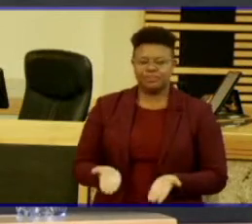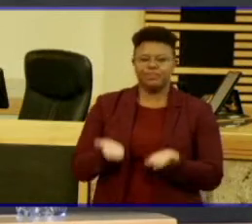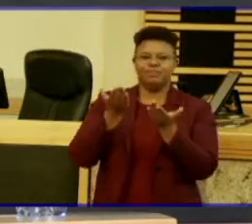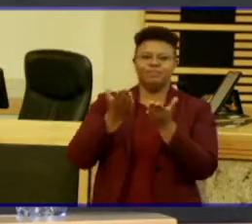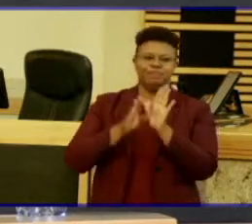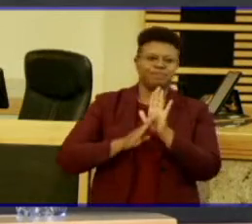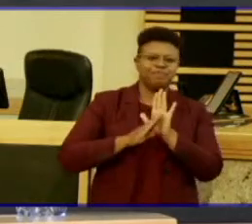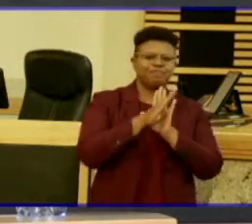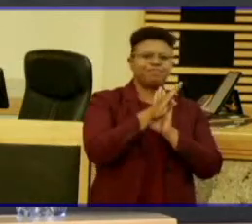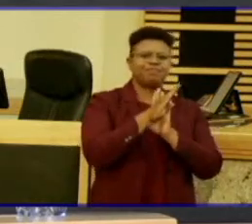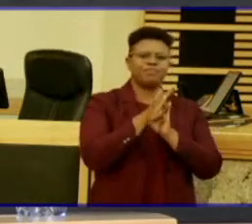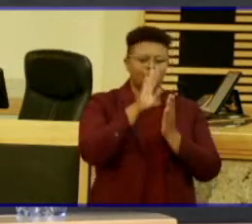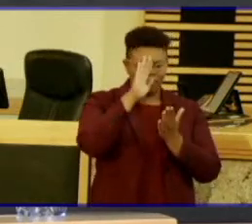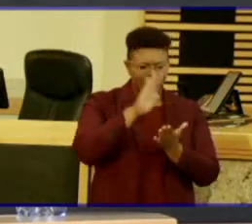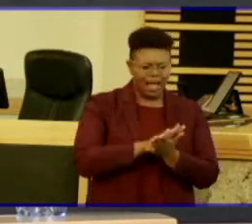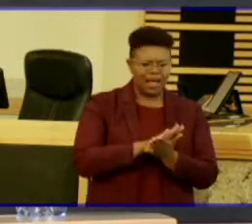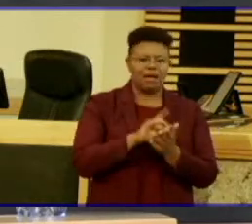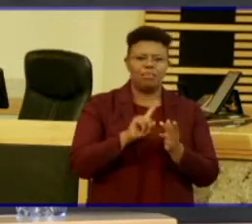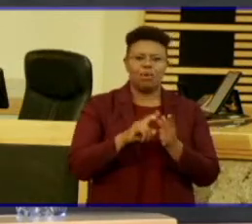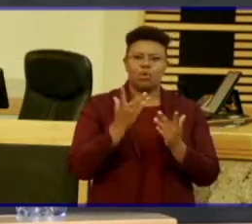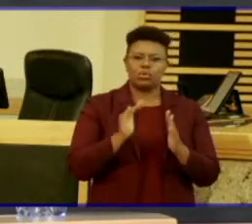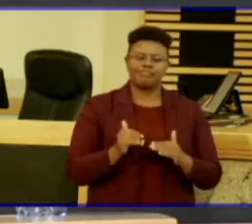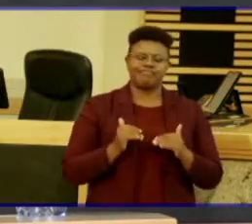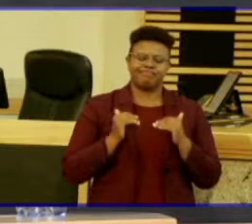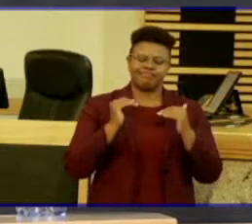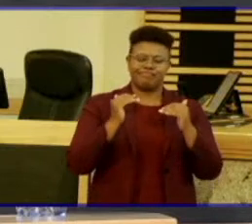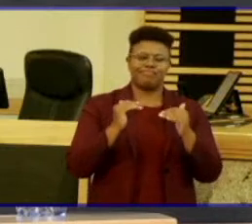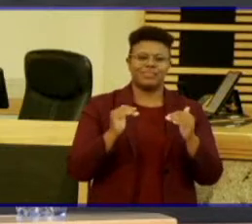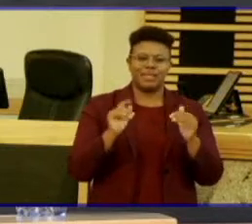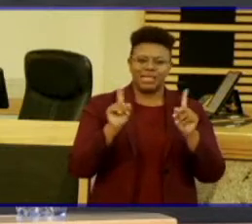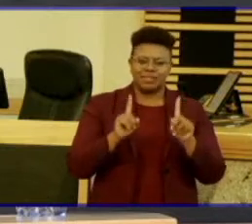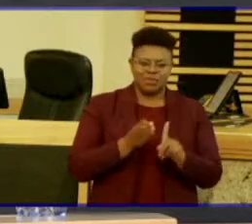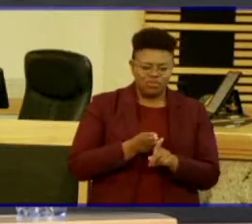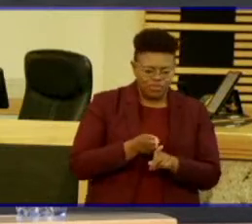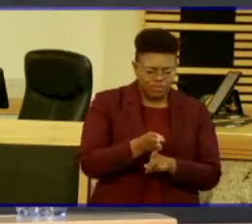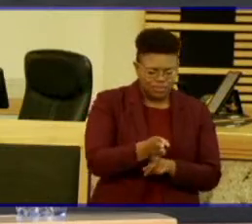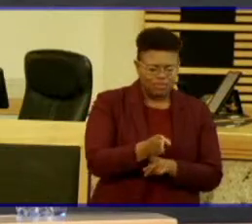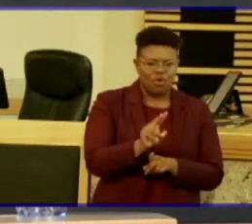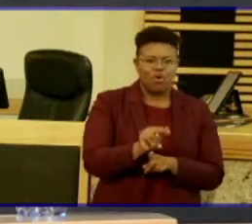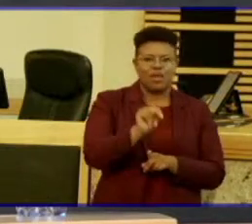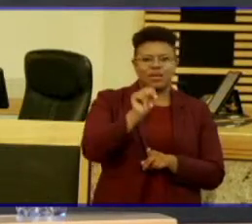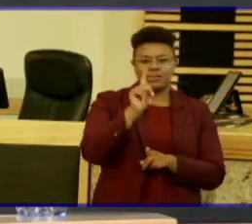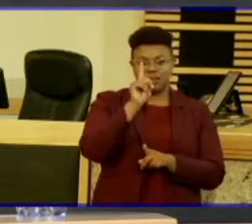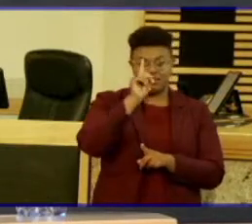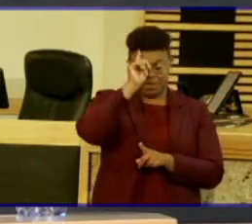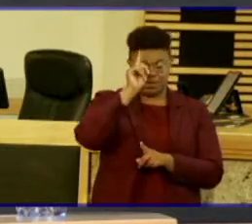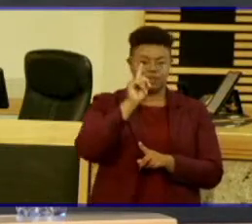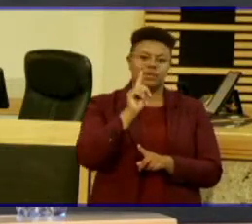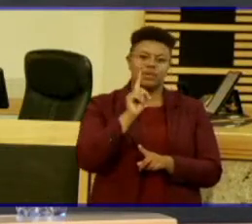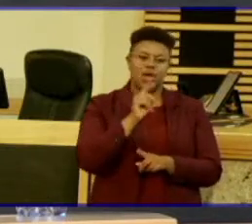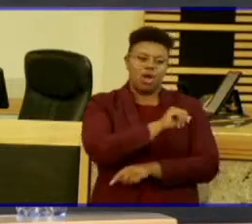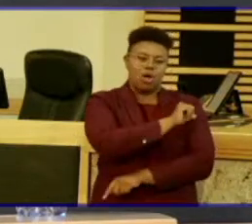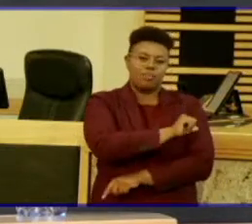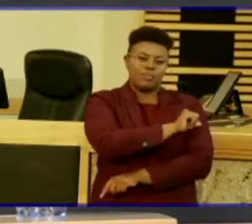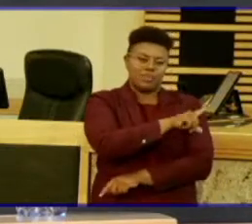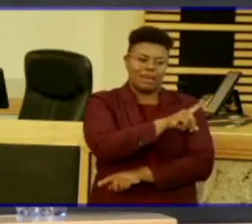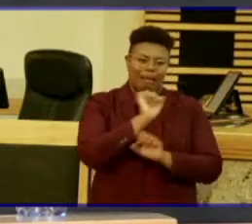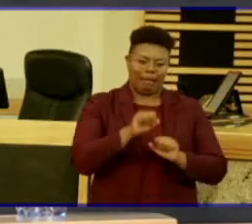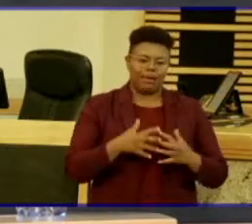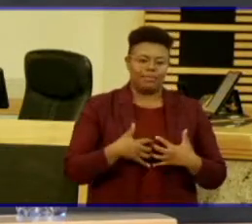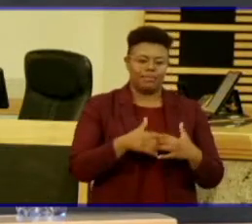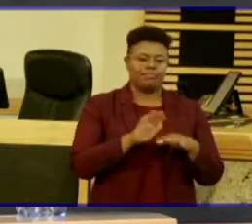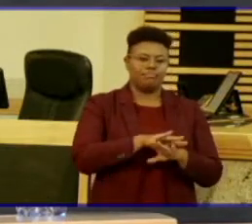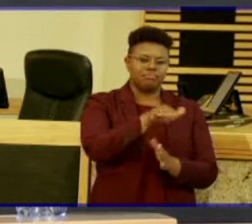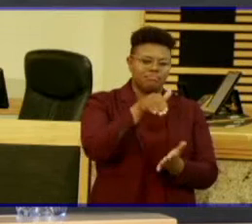development of the academic and super speciality platform for the Nelson Mandela Academic Hospital to establish a center